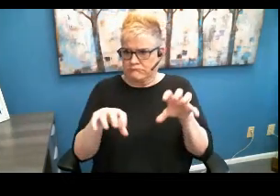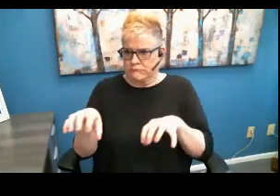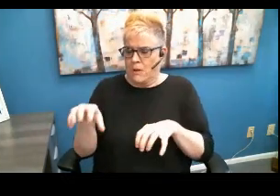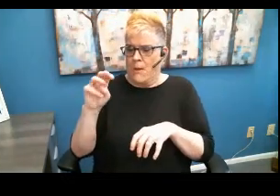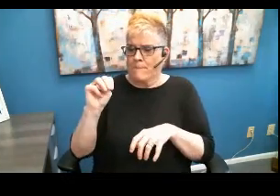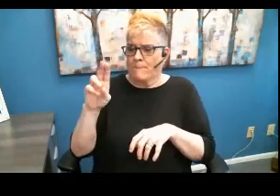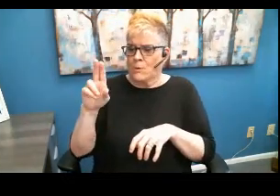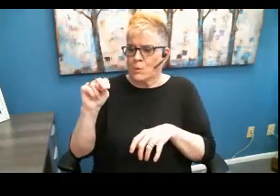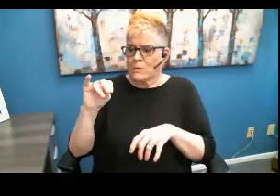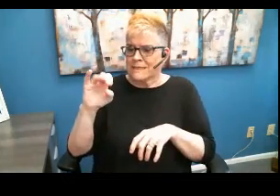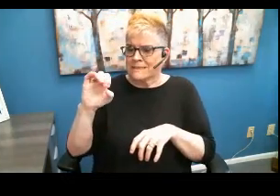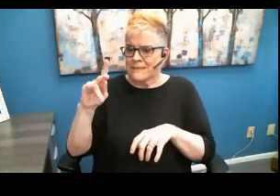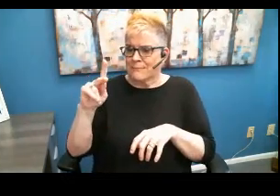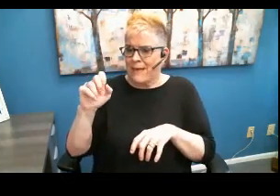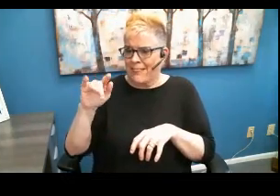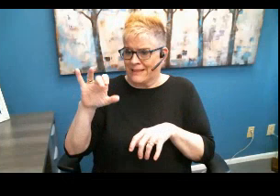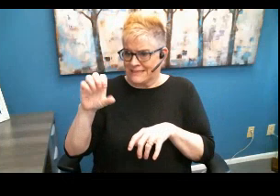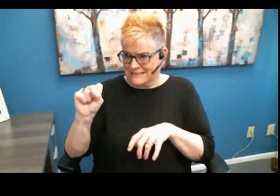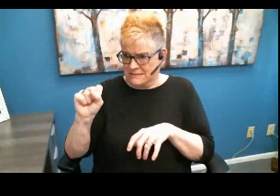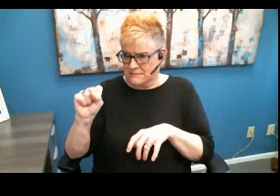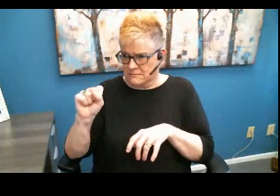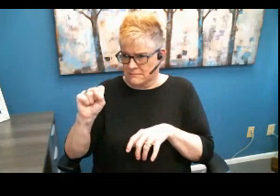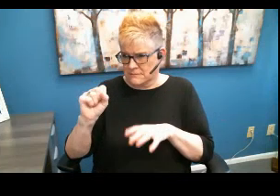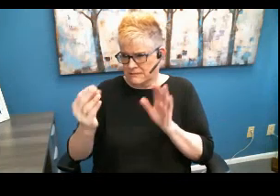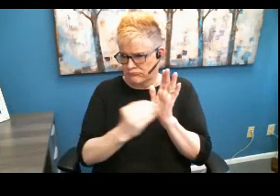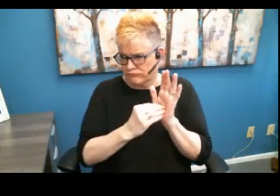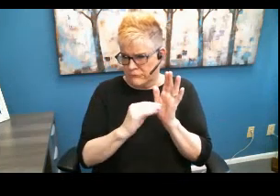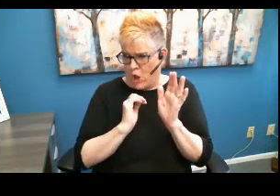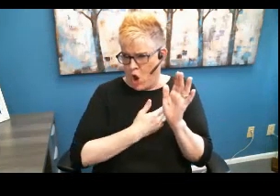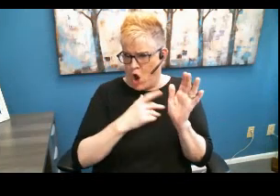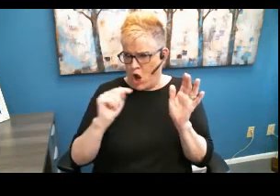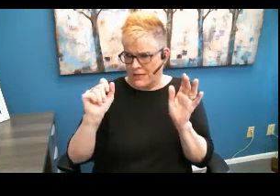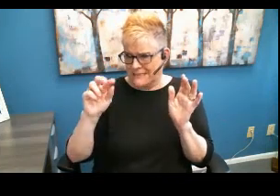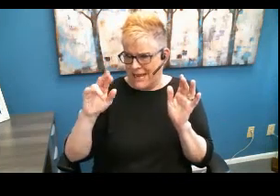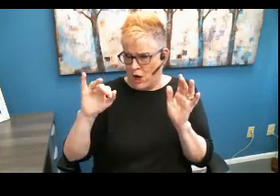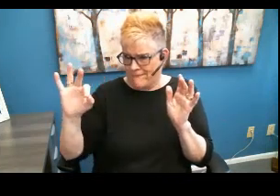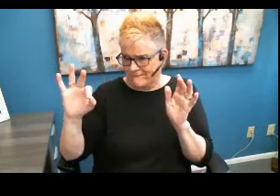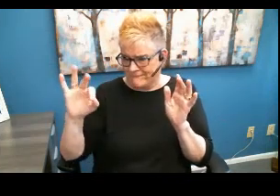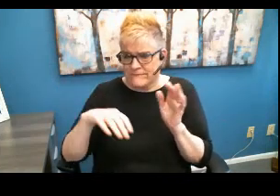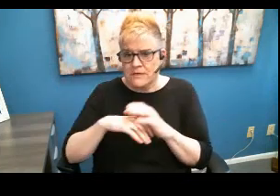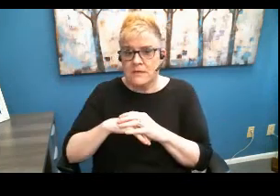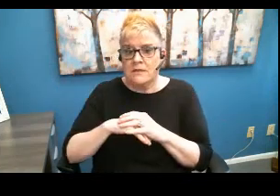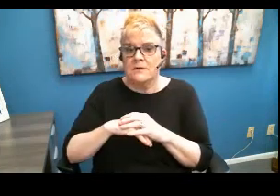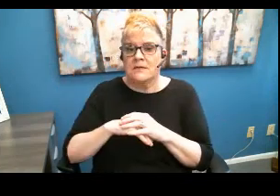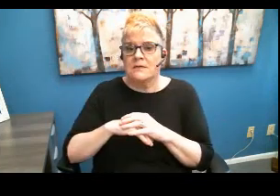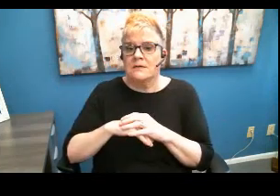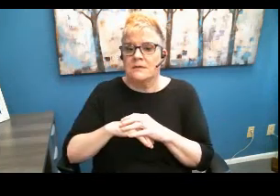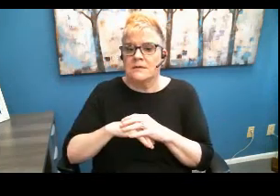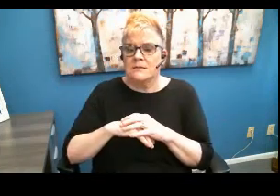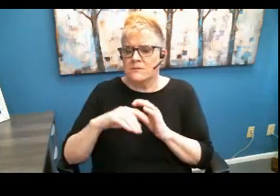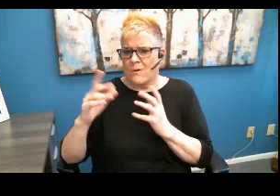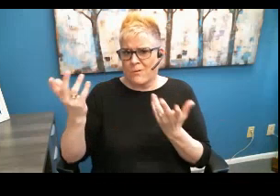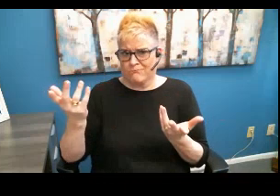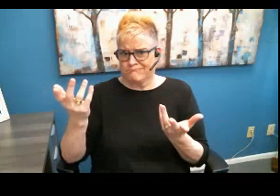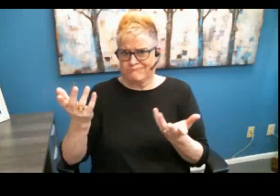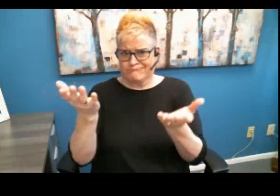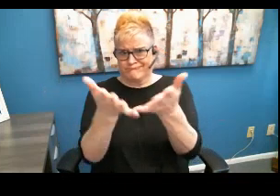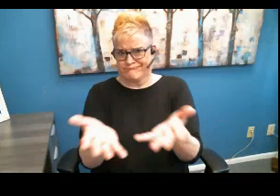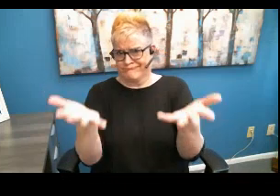It's actually listed in our tariff. So this gives you an idea of where we are. We're just one of,